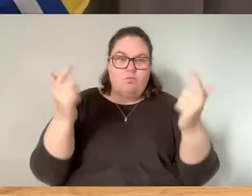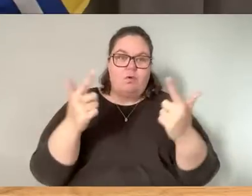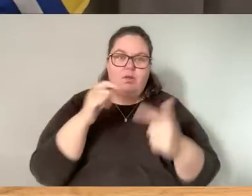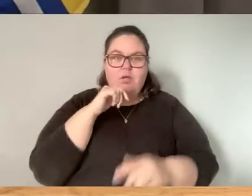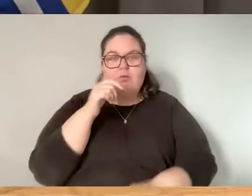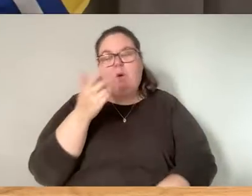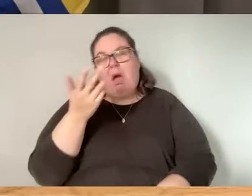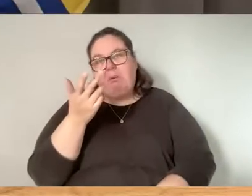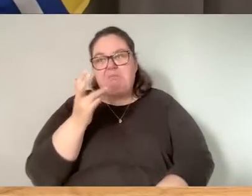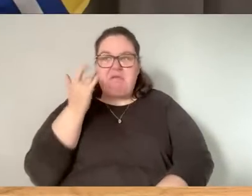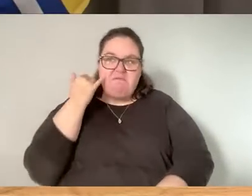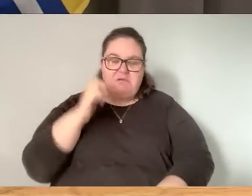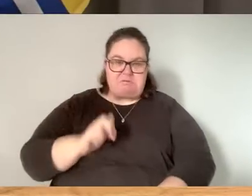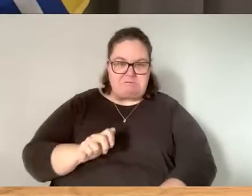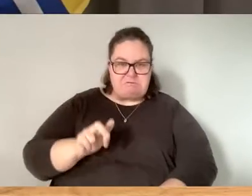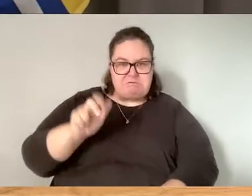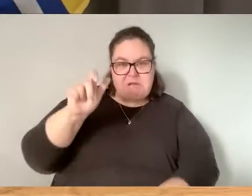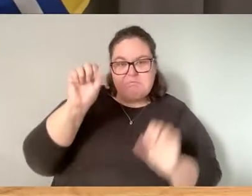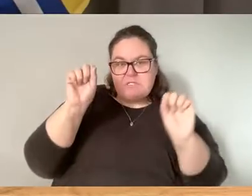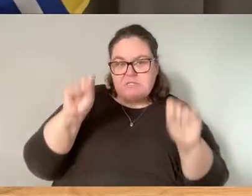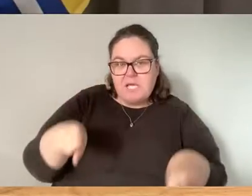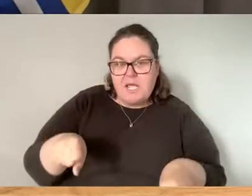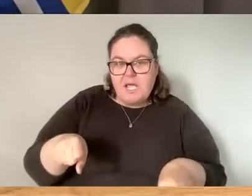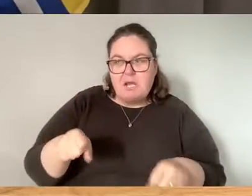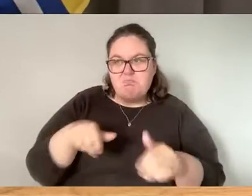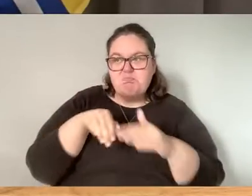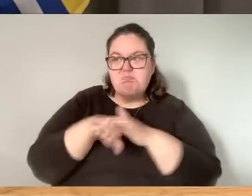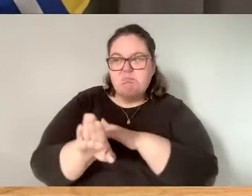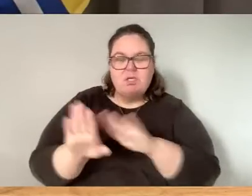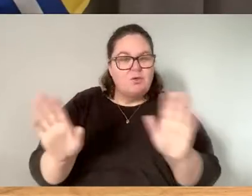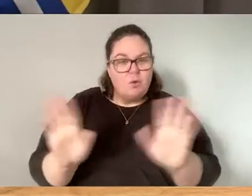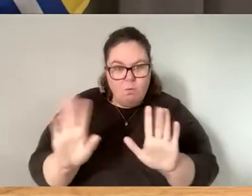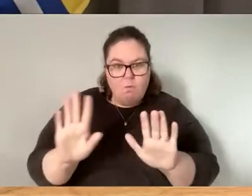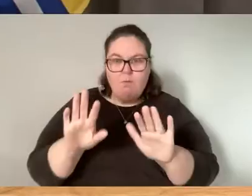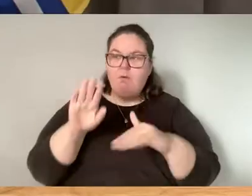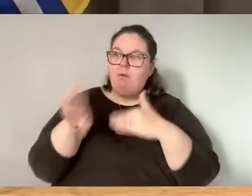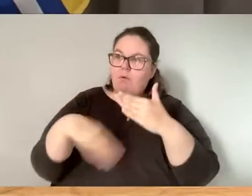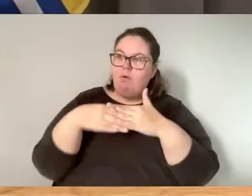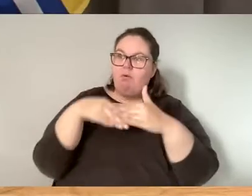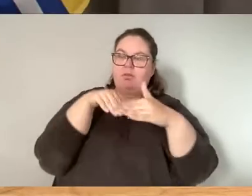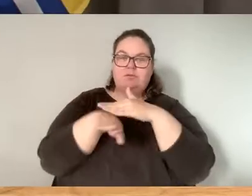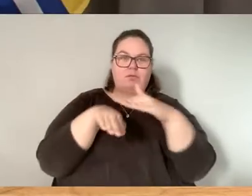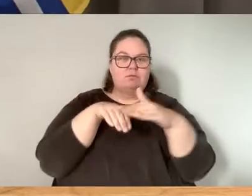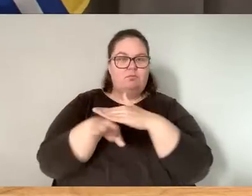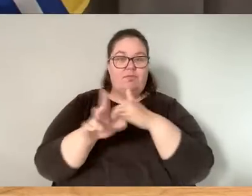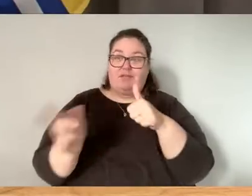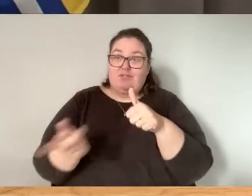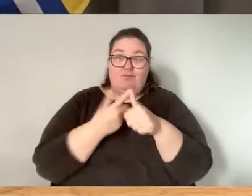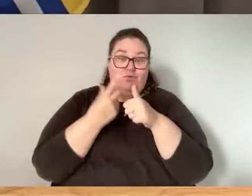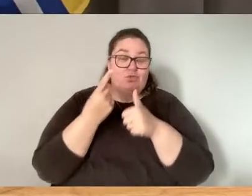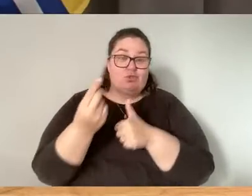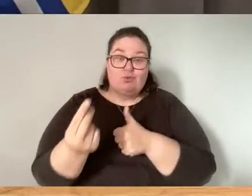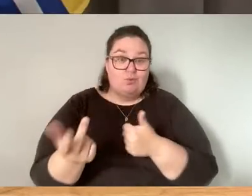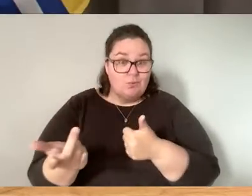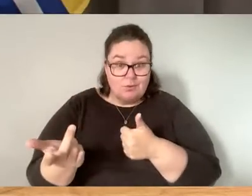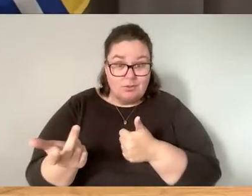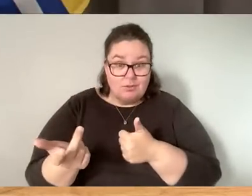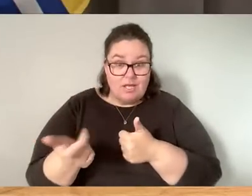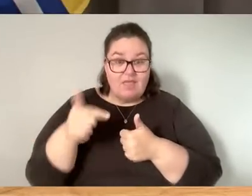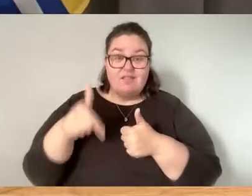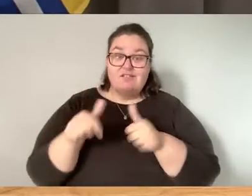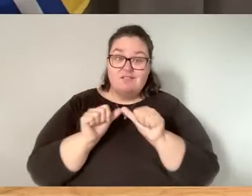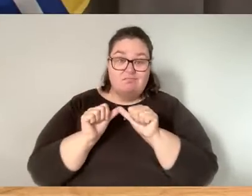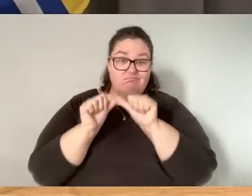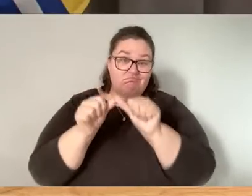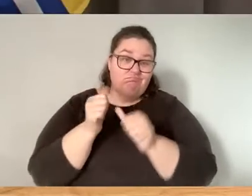those are the first steps. And as you've seen, and as I mentioned, this is an ongoing process. It's